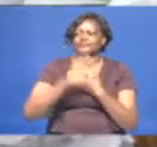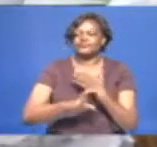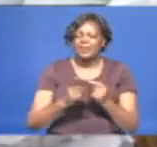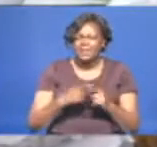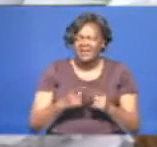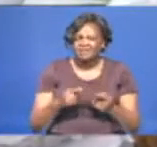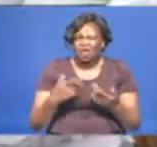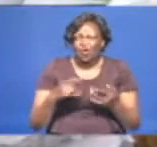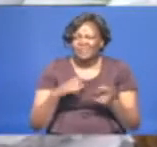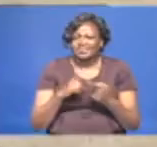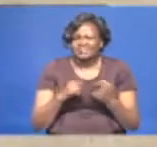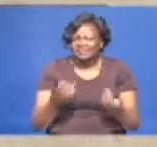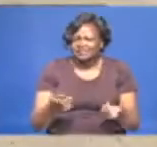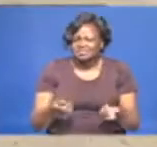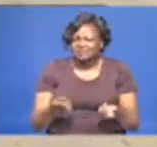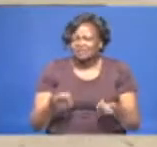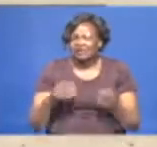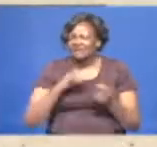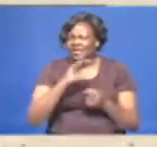exactly is fertilizer made?